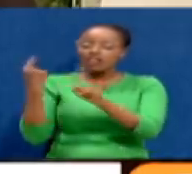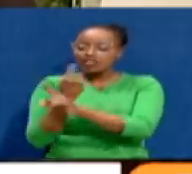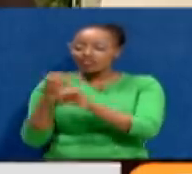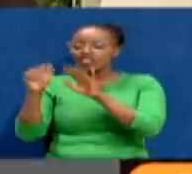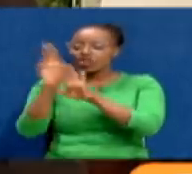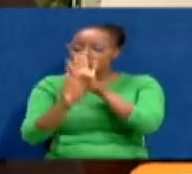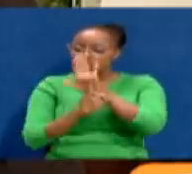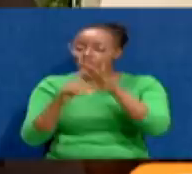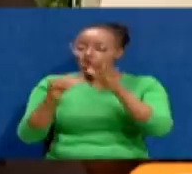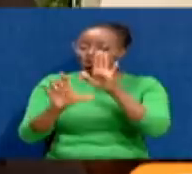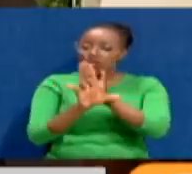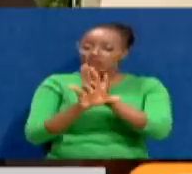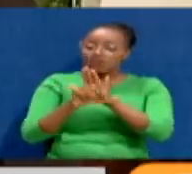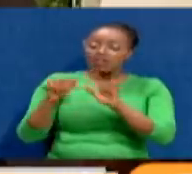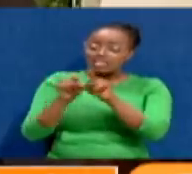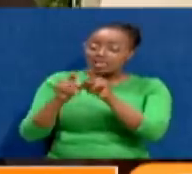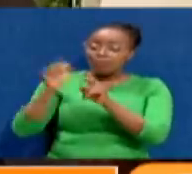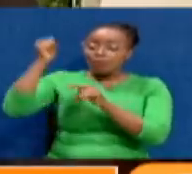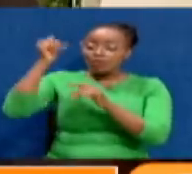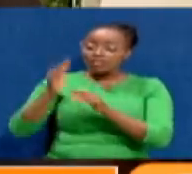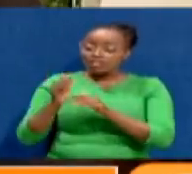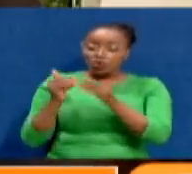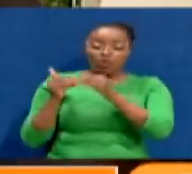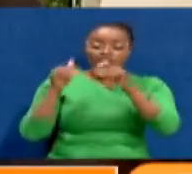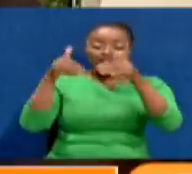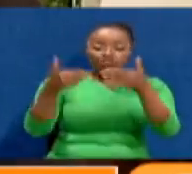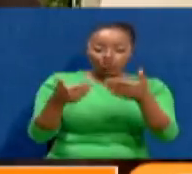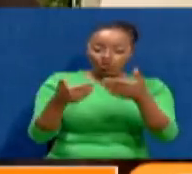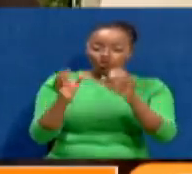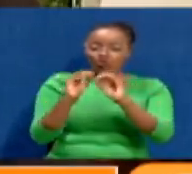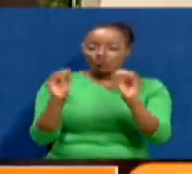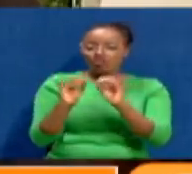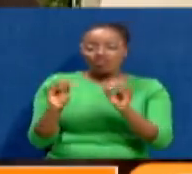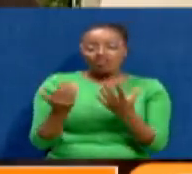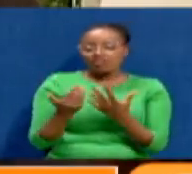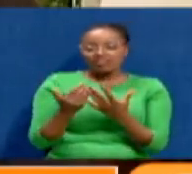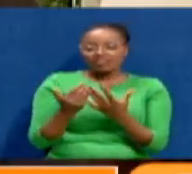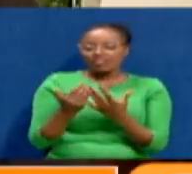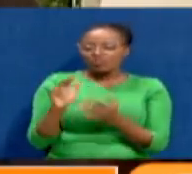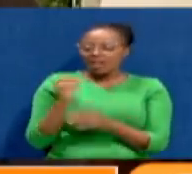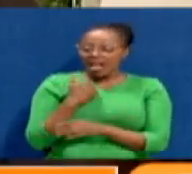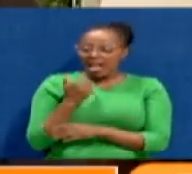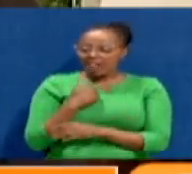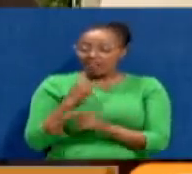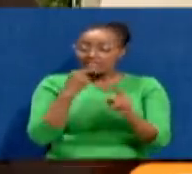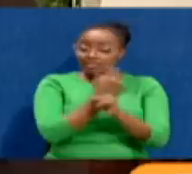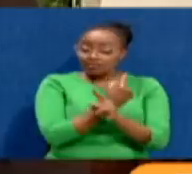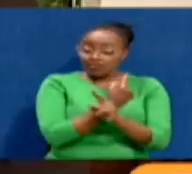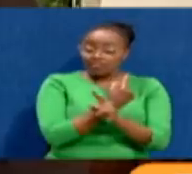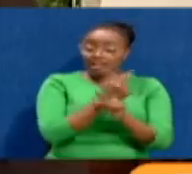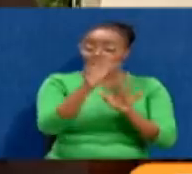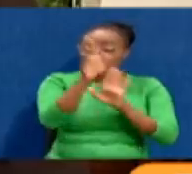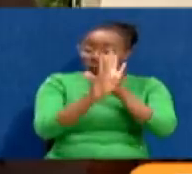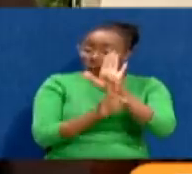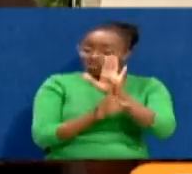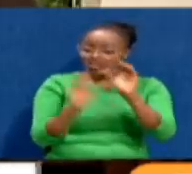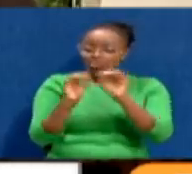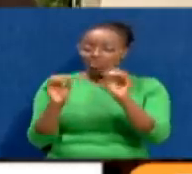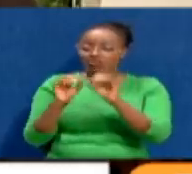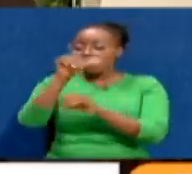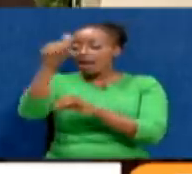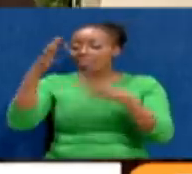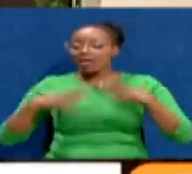of rules as political leaders or not. Ideally, we do not have a different set of rules from